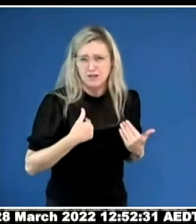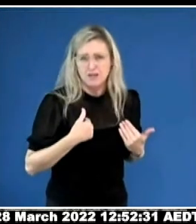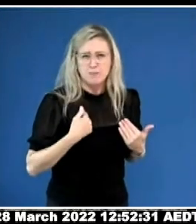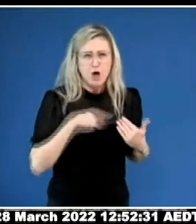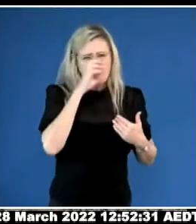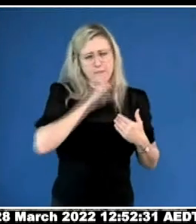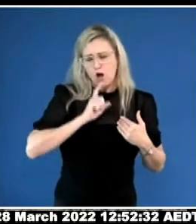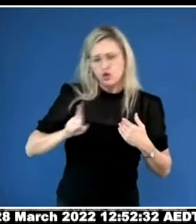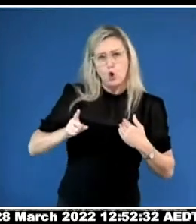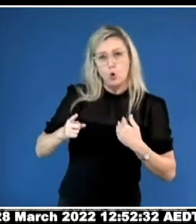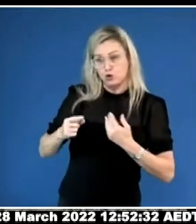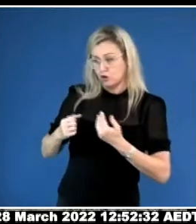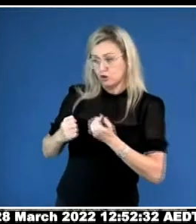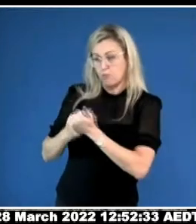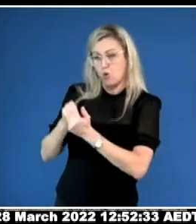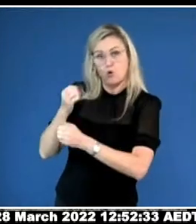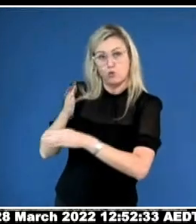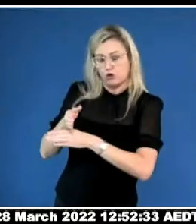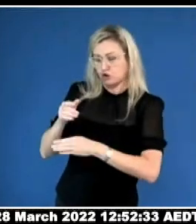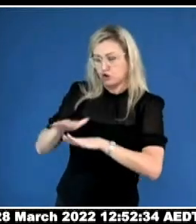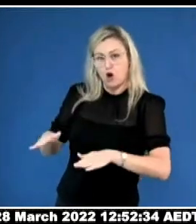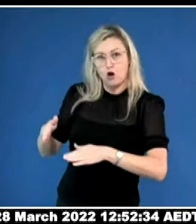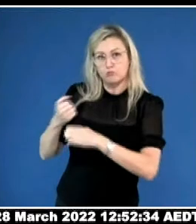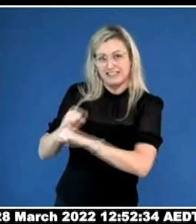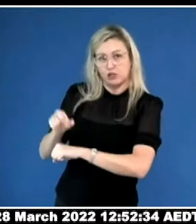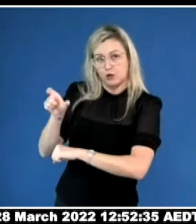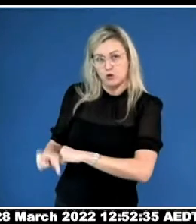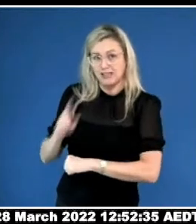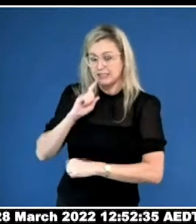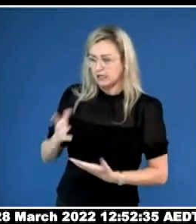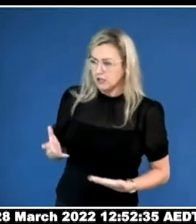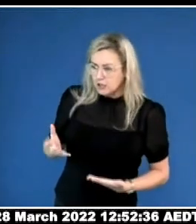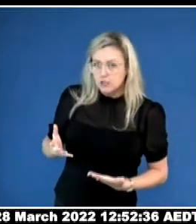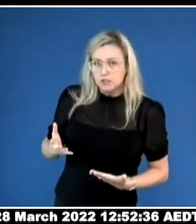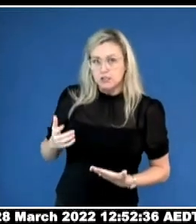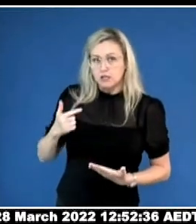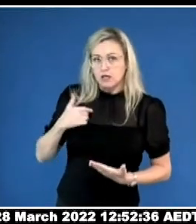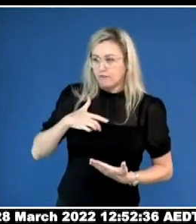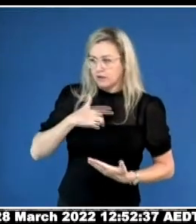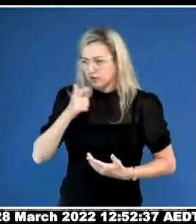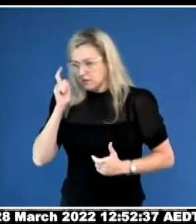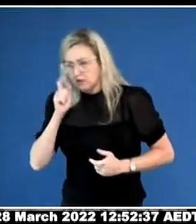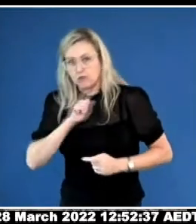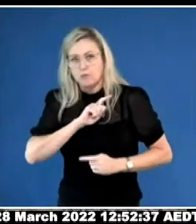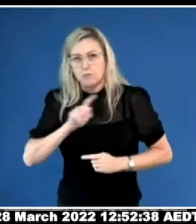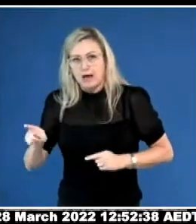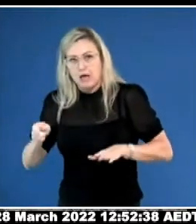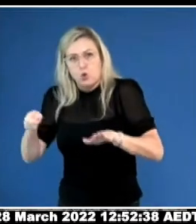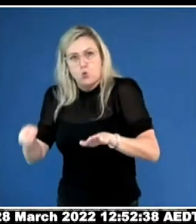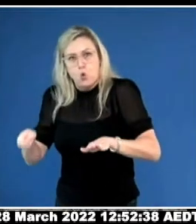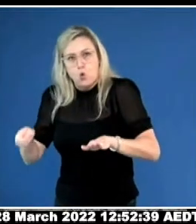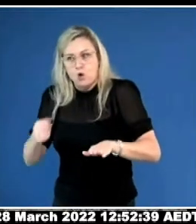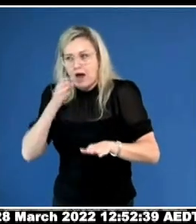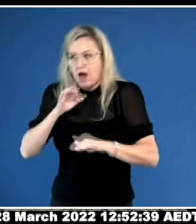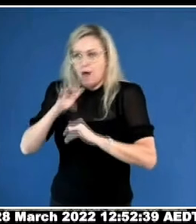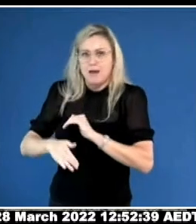know what to do. I'm going to have to go into that courtroom and have that intervention order lifted. Mm. If something